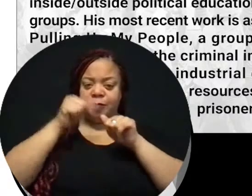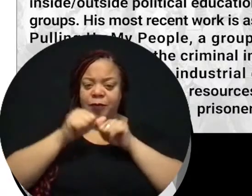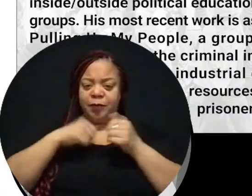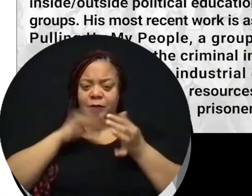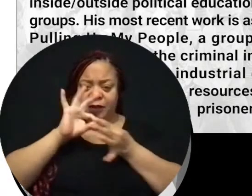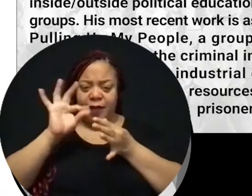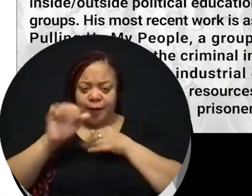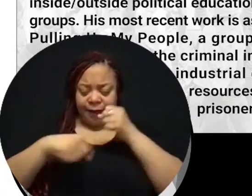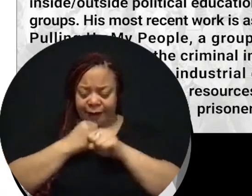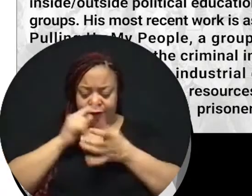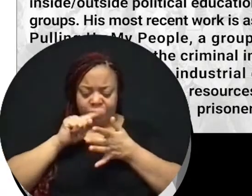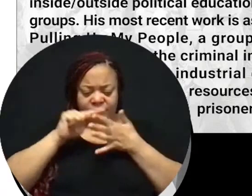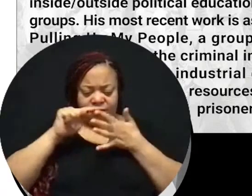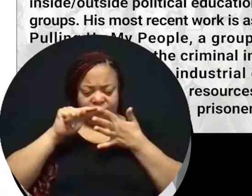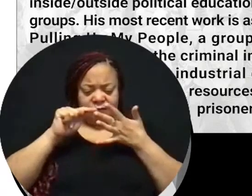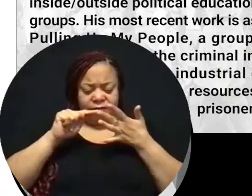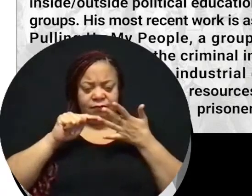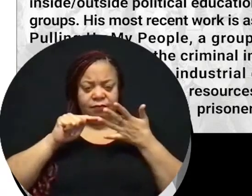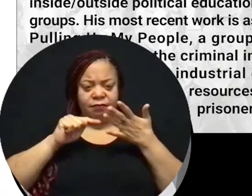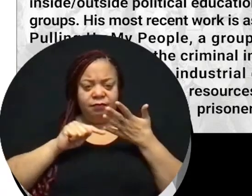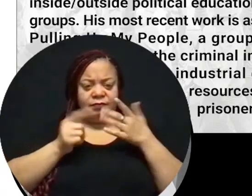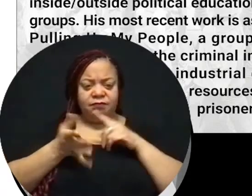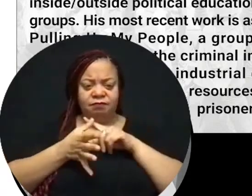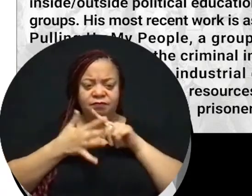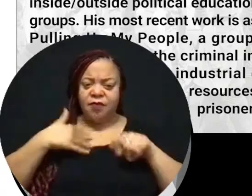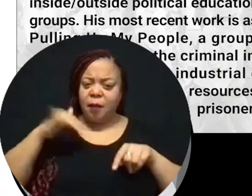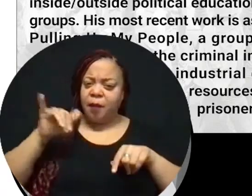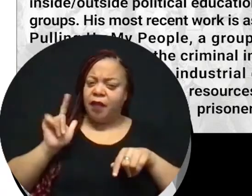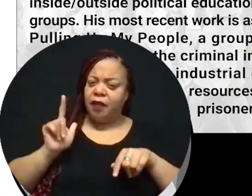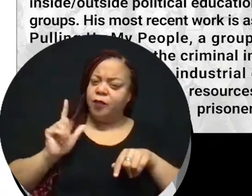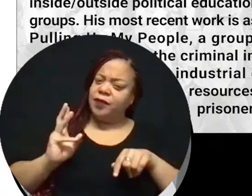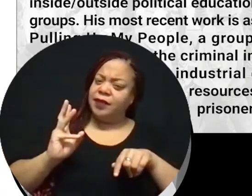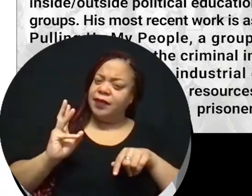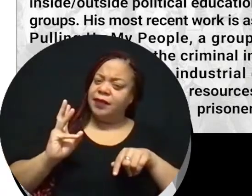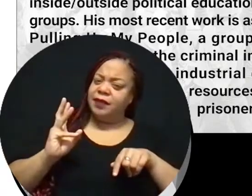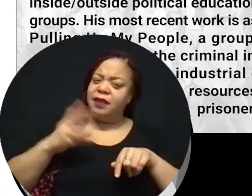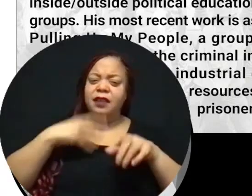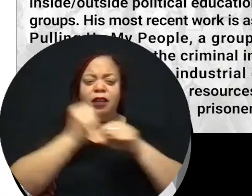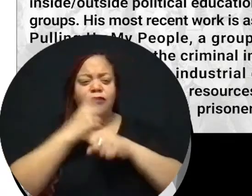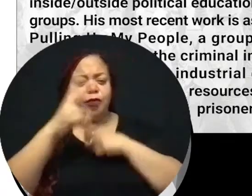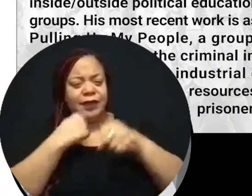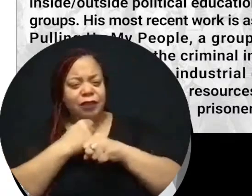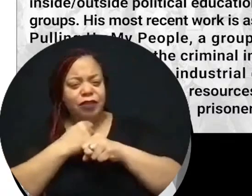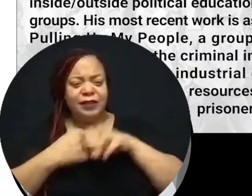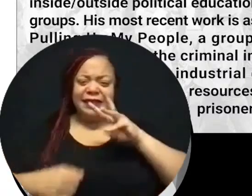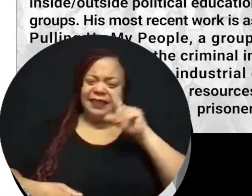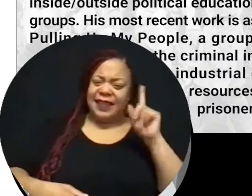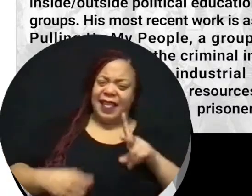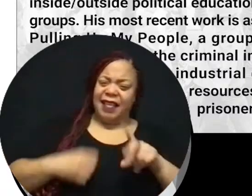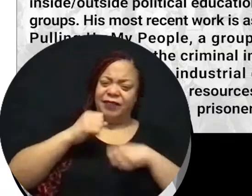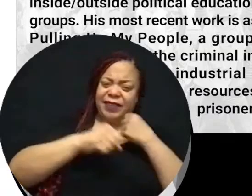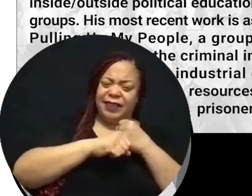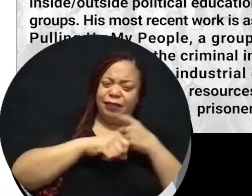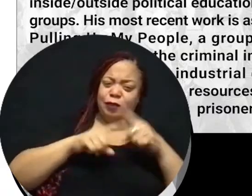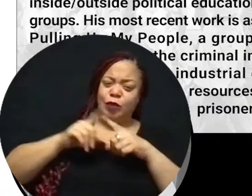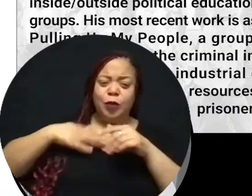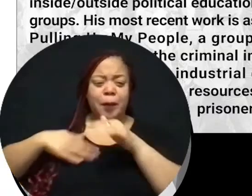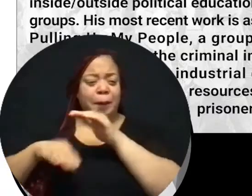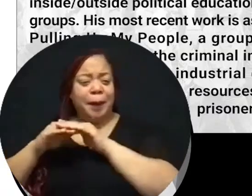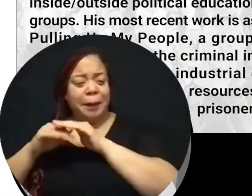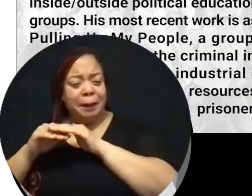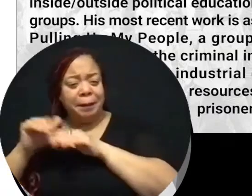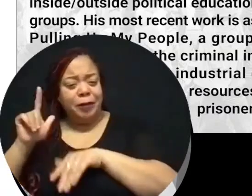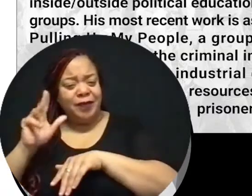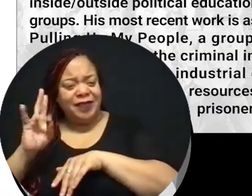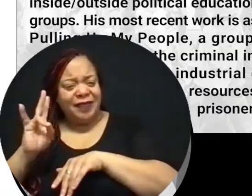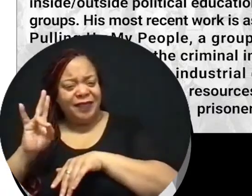I'll be 32. I'll still be healthy, young enough to have kids, start a family, get my life in order.